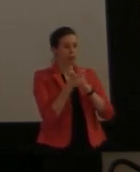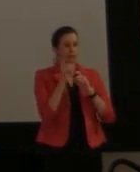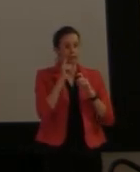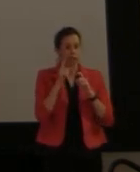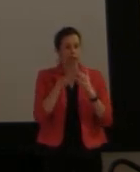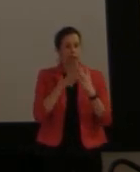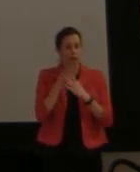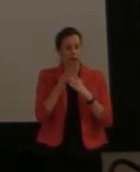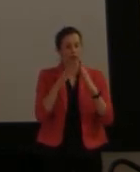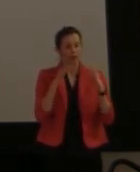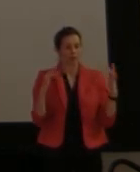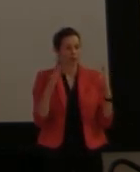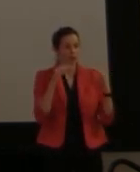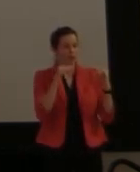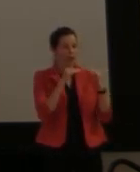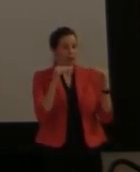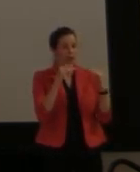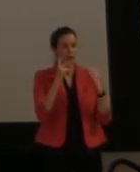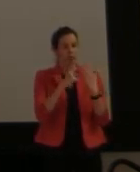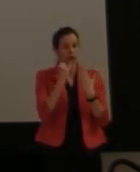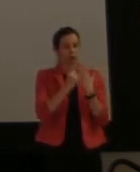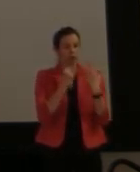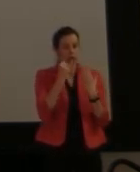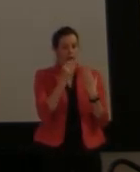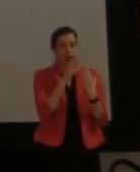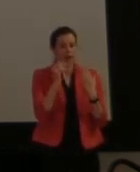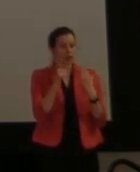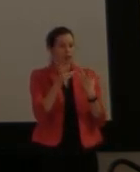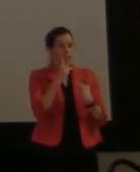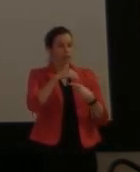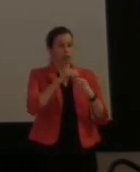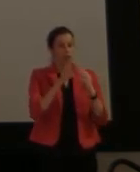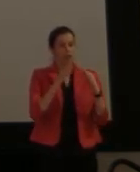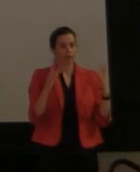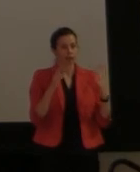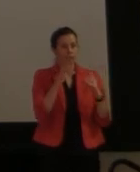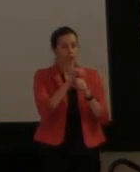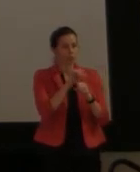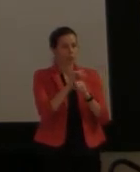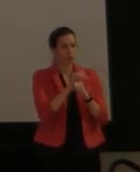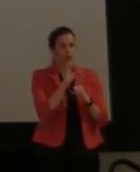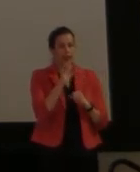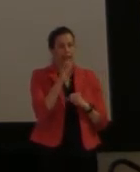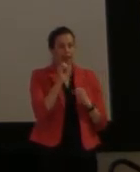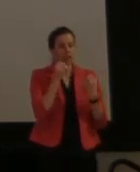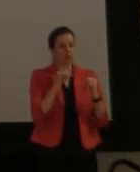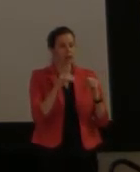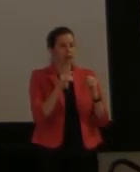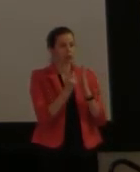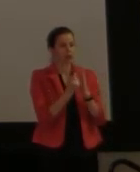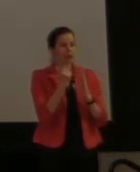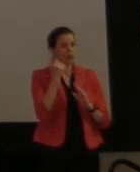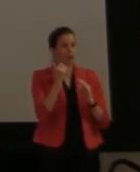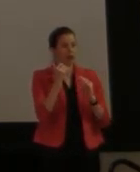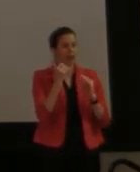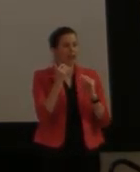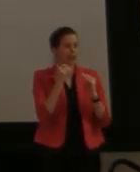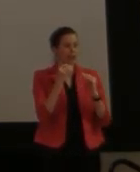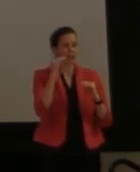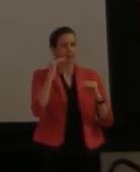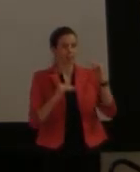Equity, Inclusion Project that's been aimed at bolstering the diversity in the healthcare workforce and eliminating health disparities in urban communities